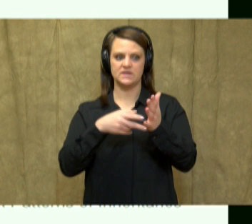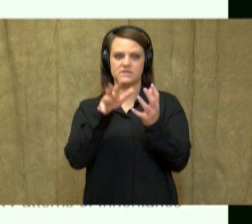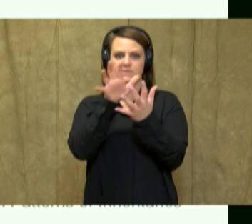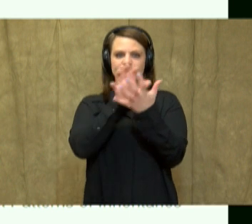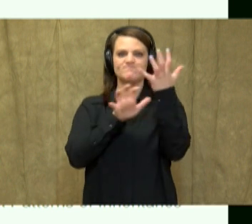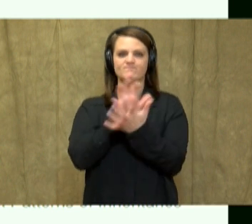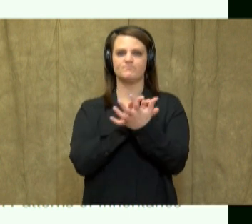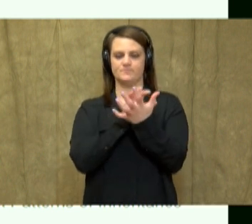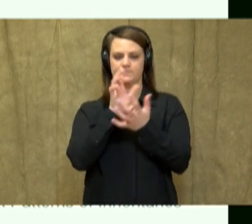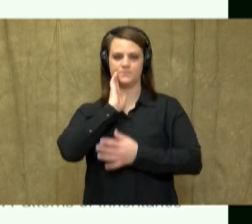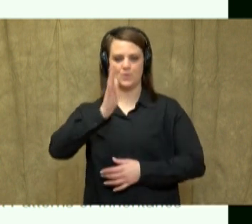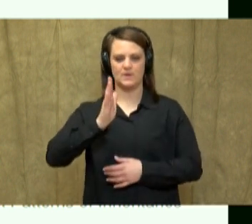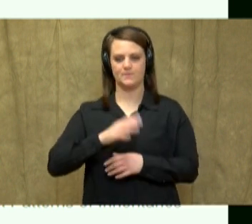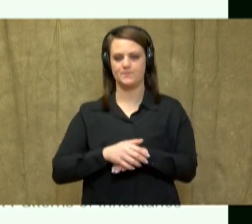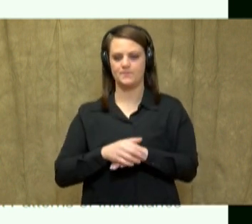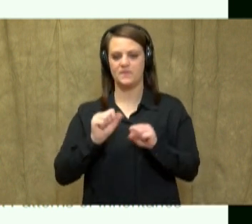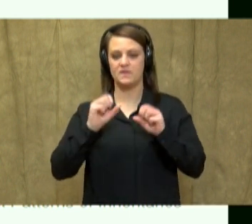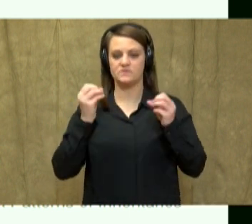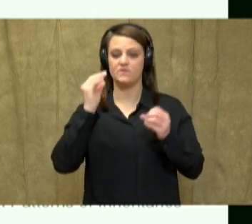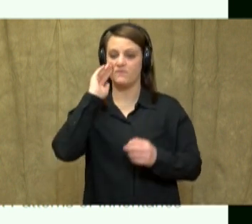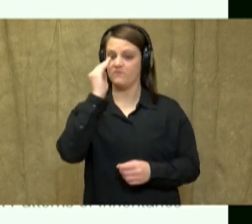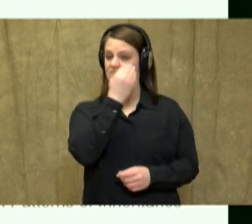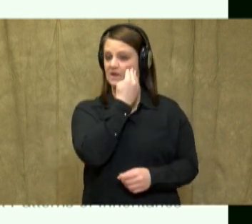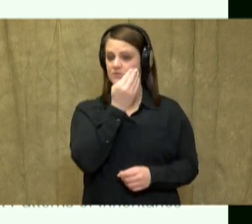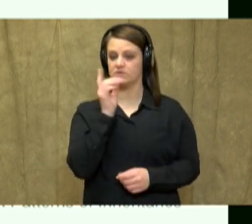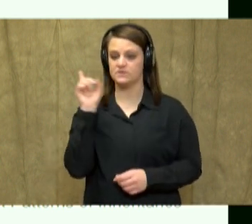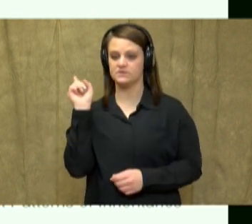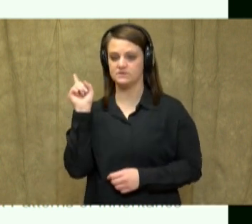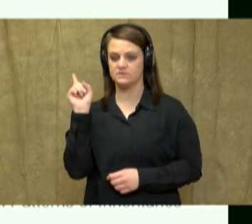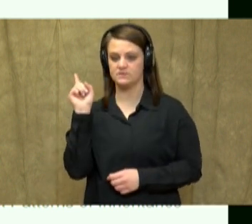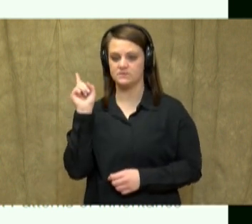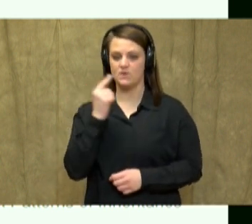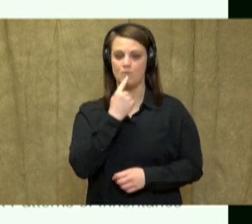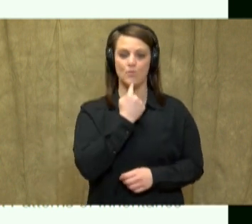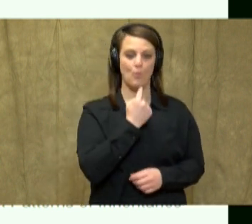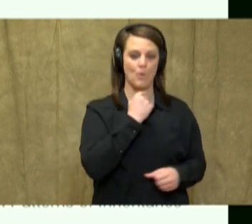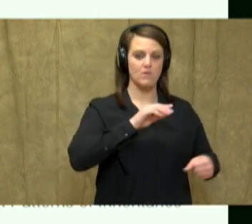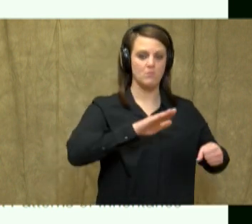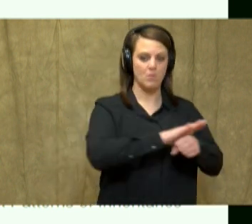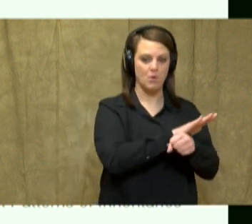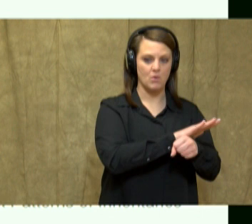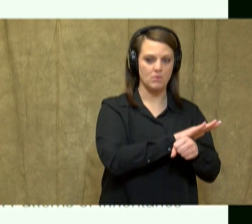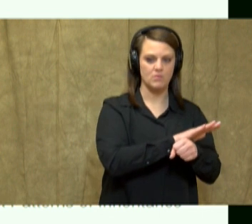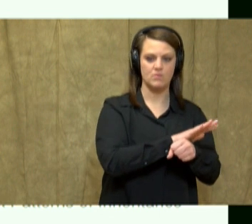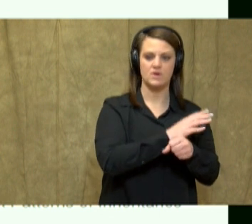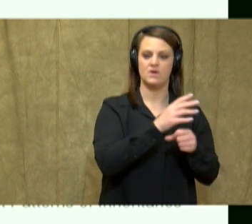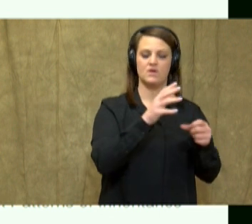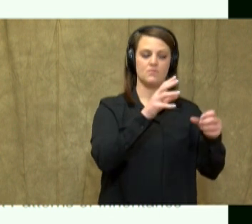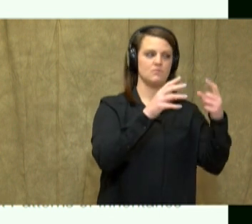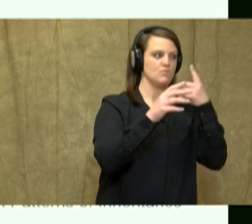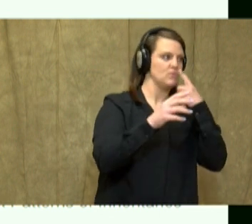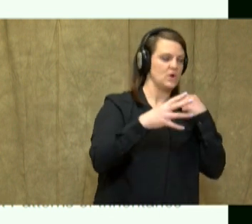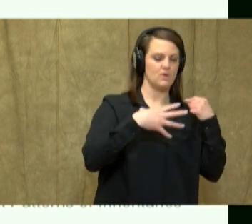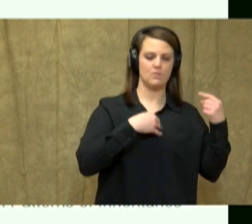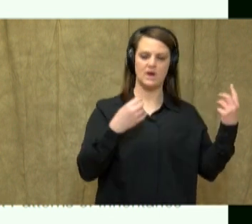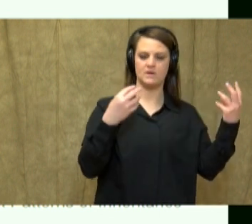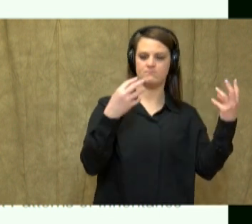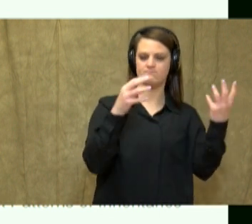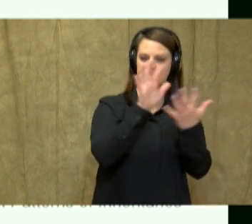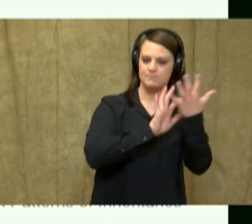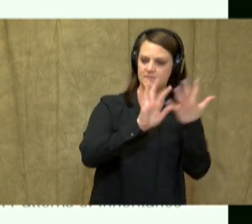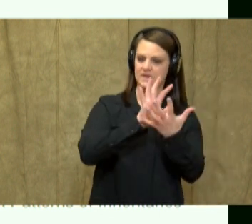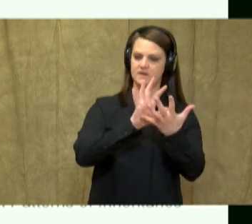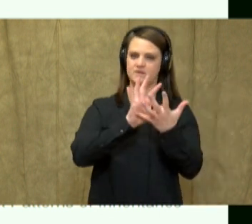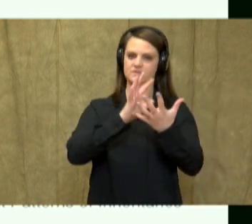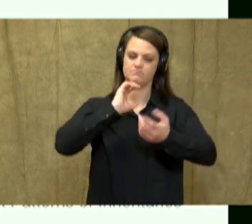blend. So in this case of flowers, if you have a red, completely red, crossed with a completely white, you get pink. Red